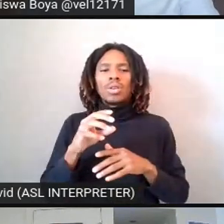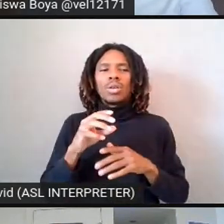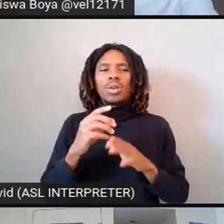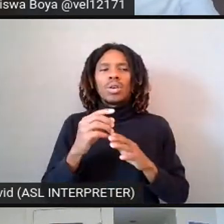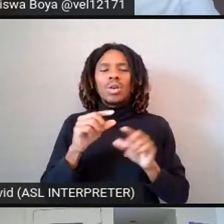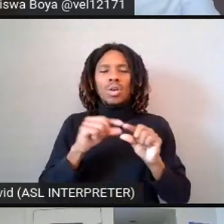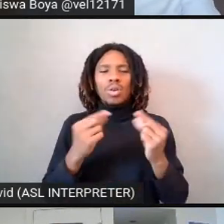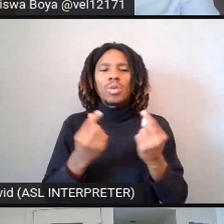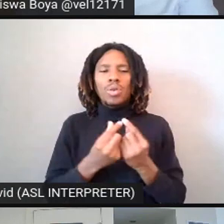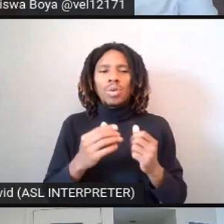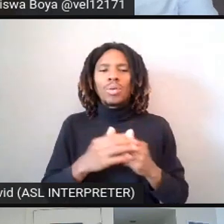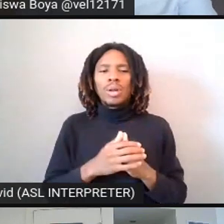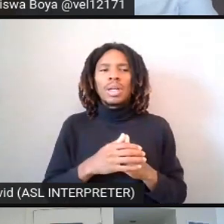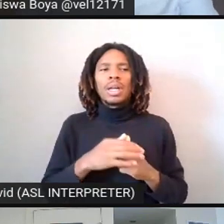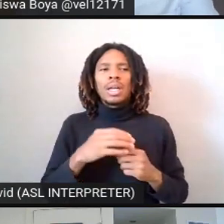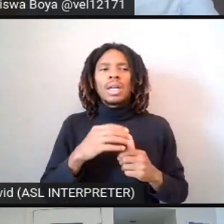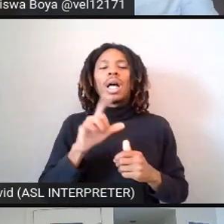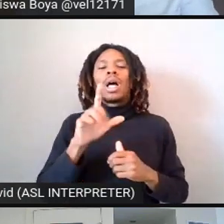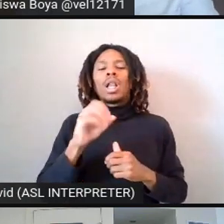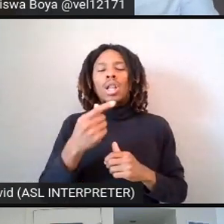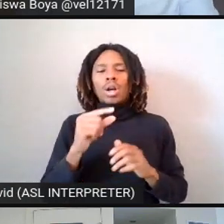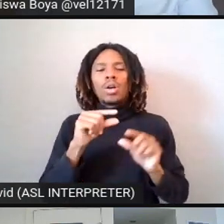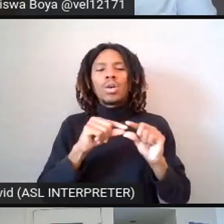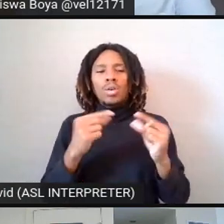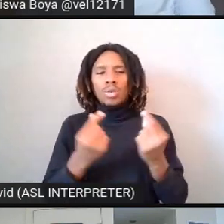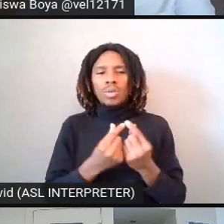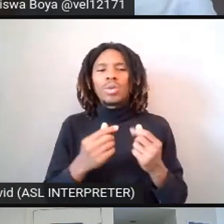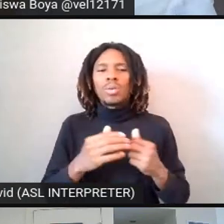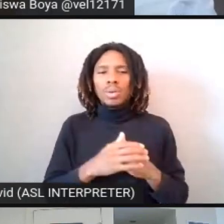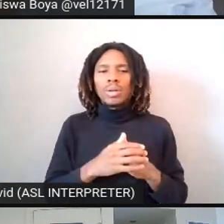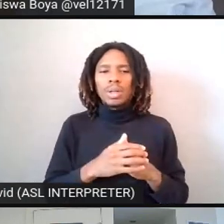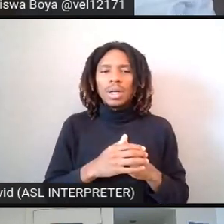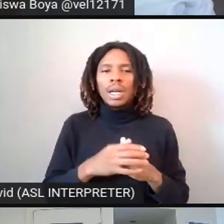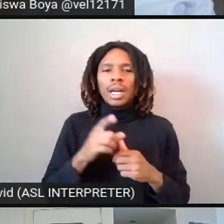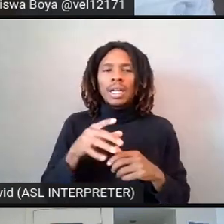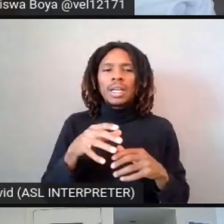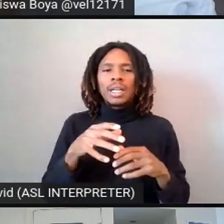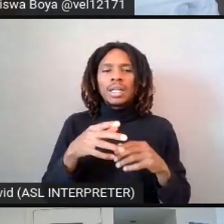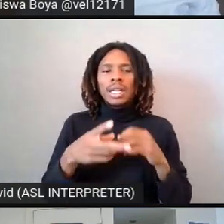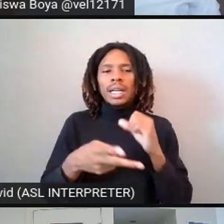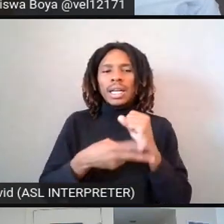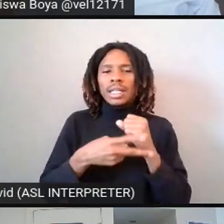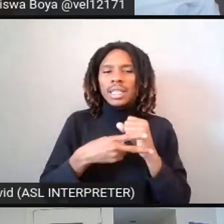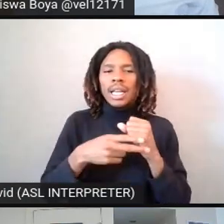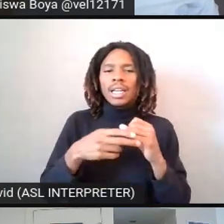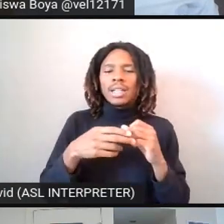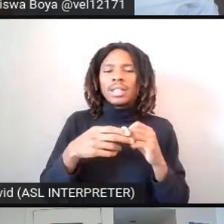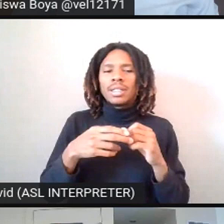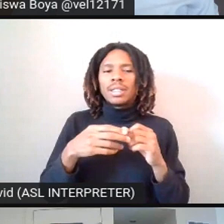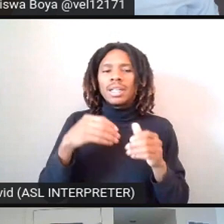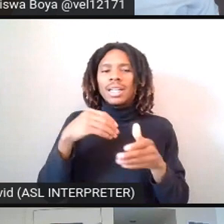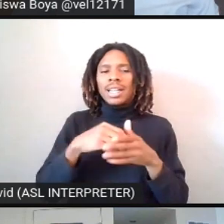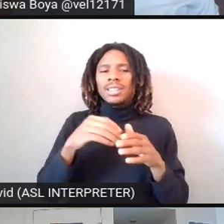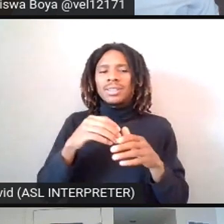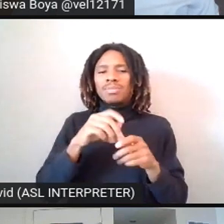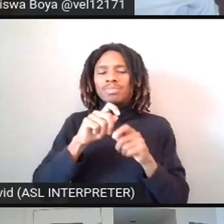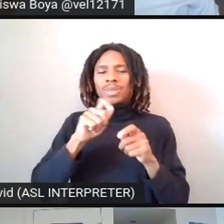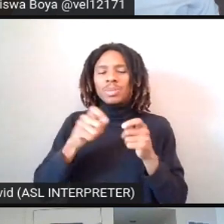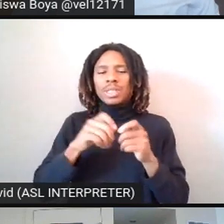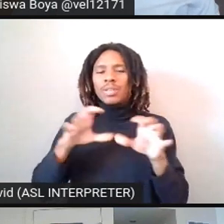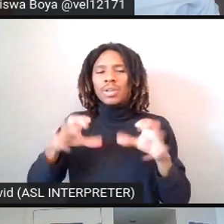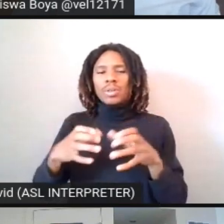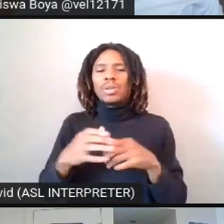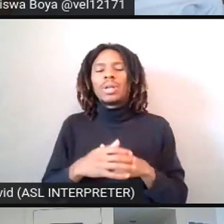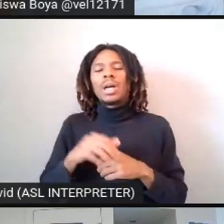which specifies 90 days in my configuration to retain log events in a specified log group. I also have a few other